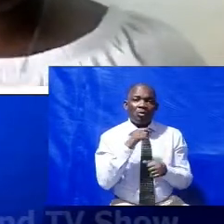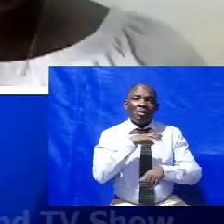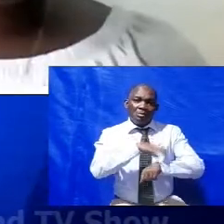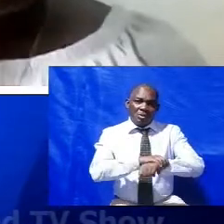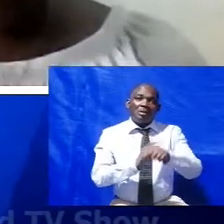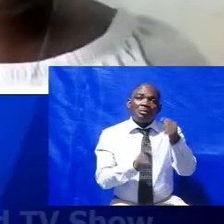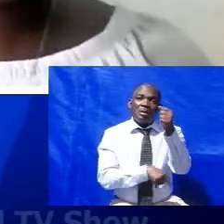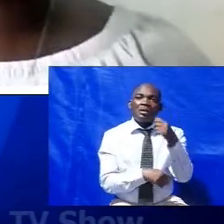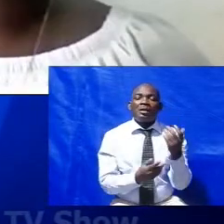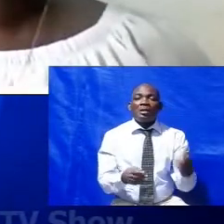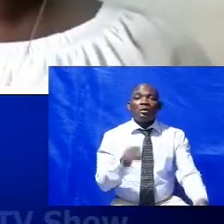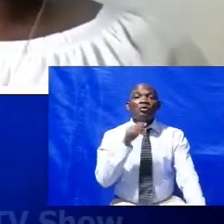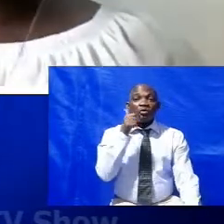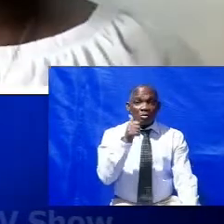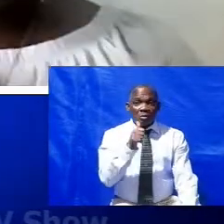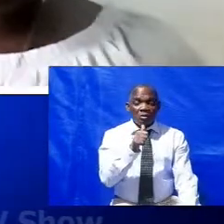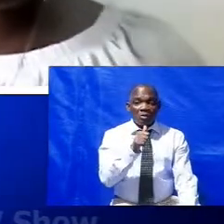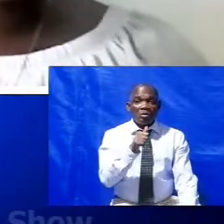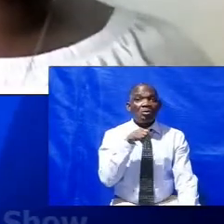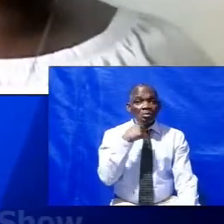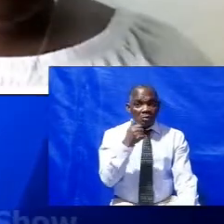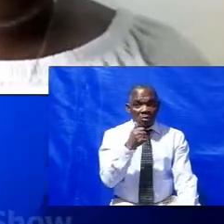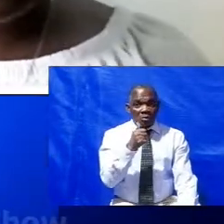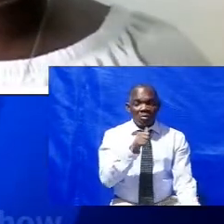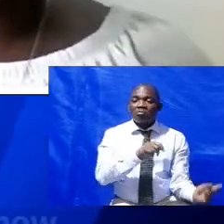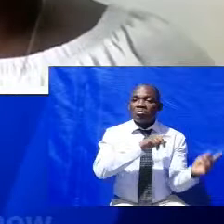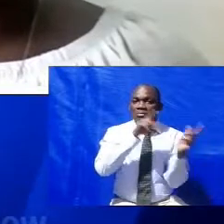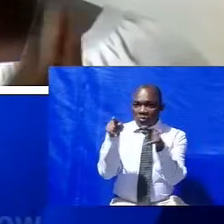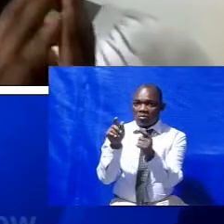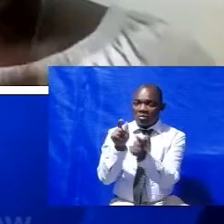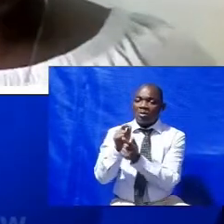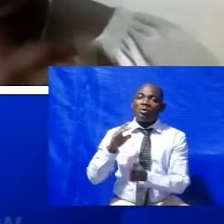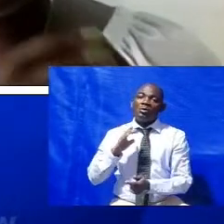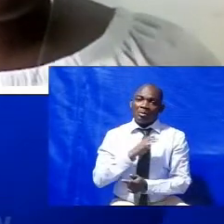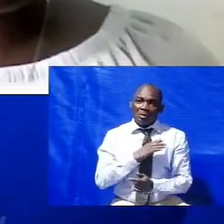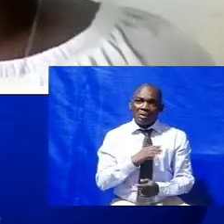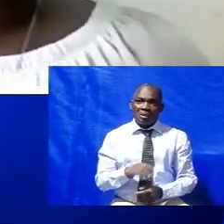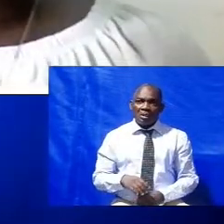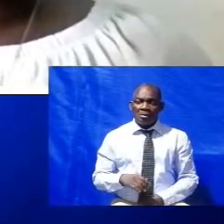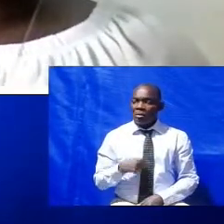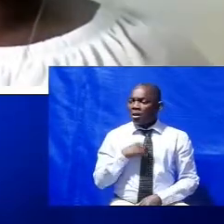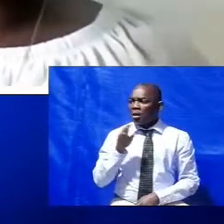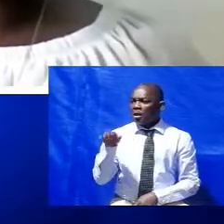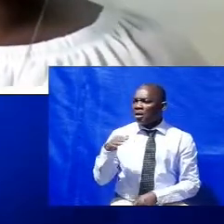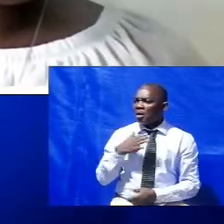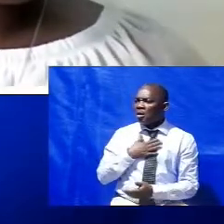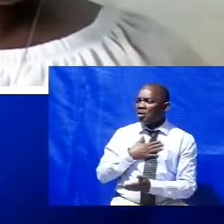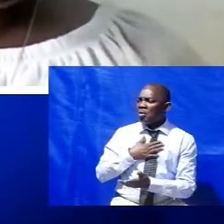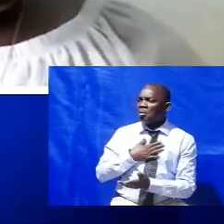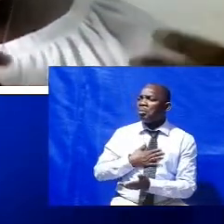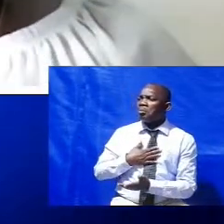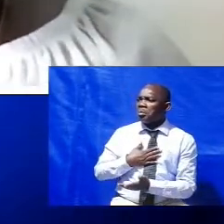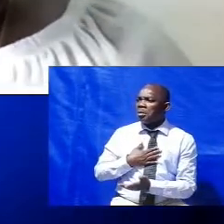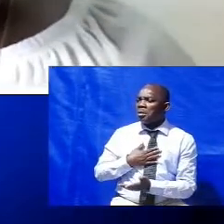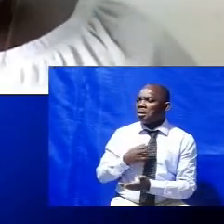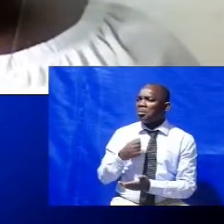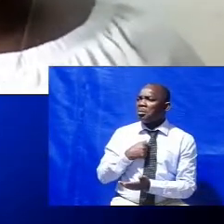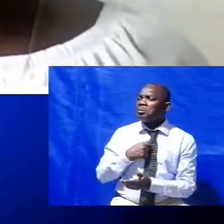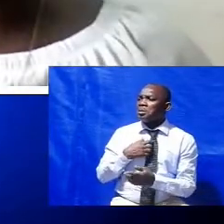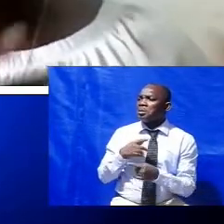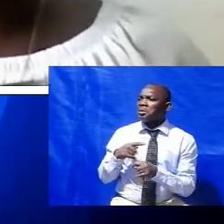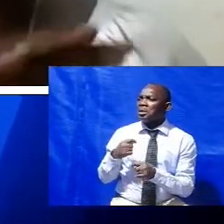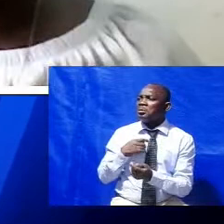I'm going to embarrass you, so tomorrow you be prepared to face the disciplinary committee. And I was like, what are you talking